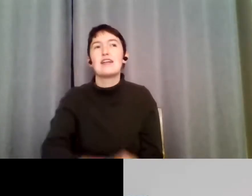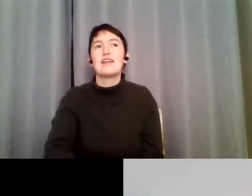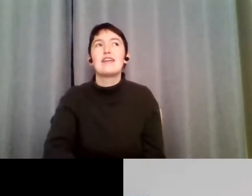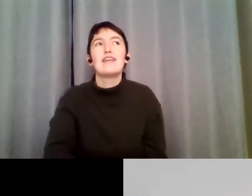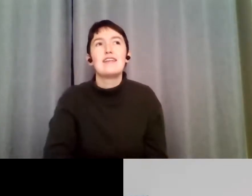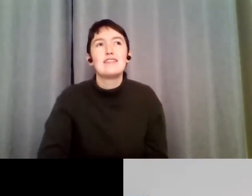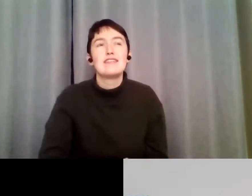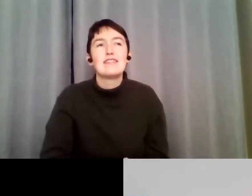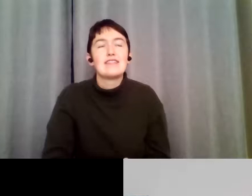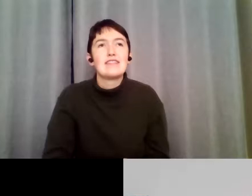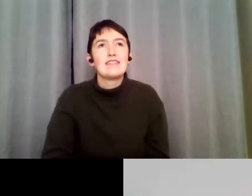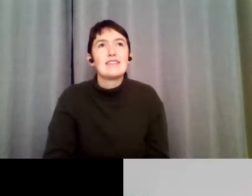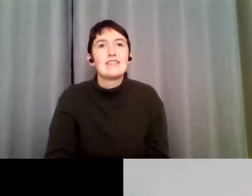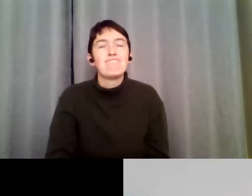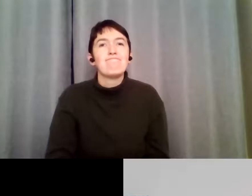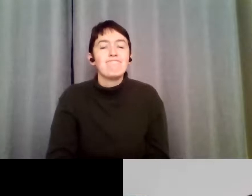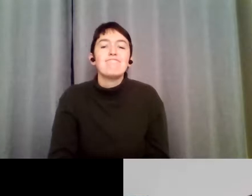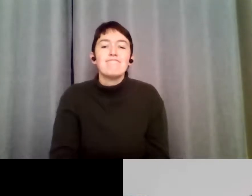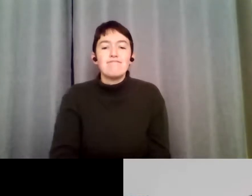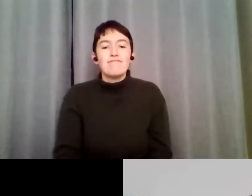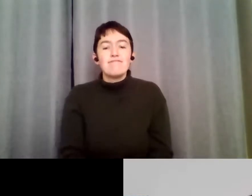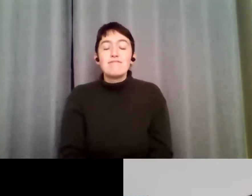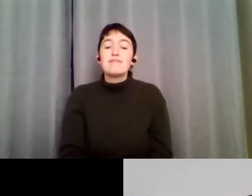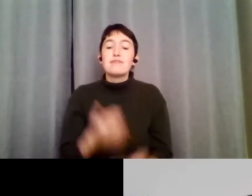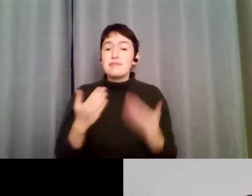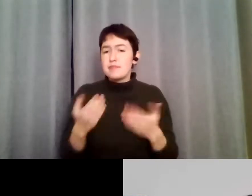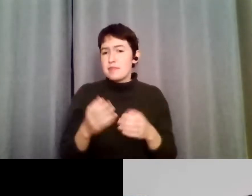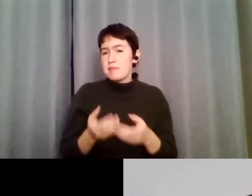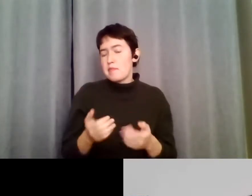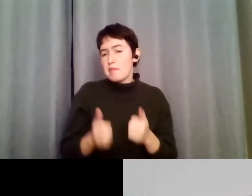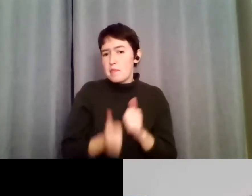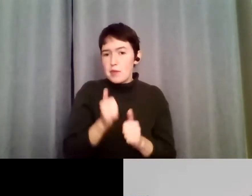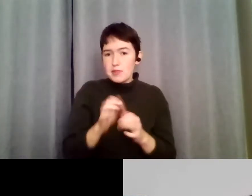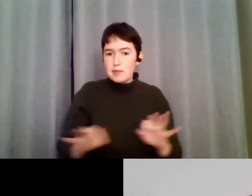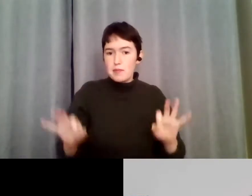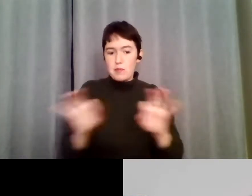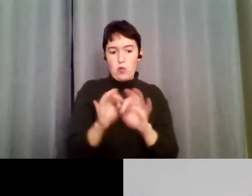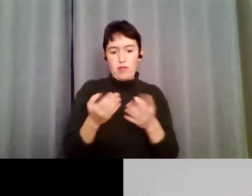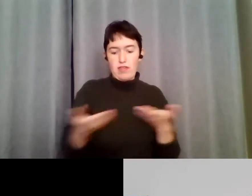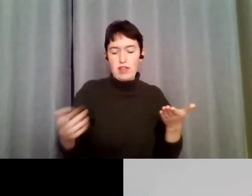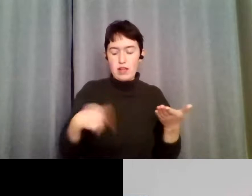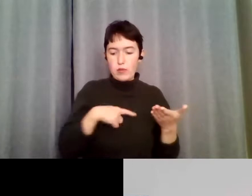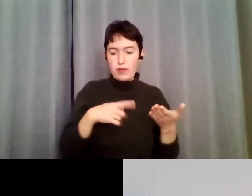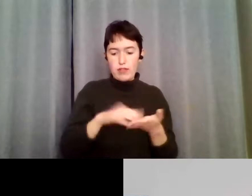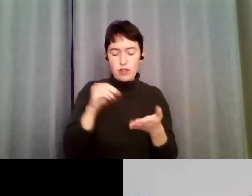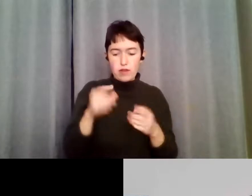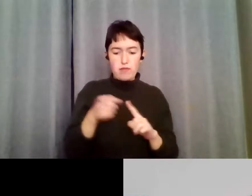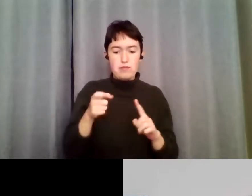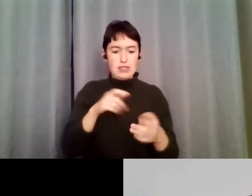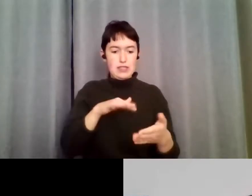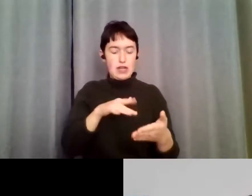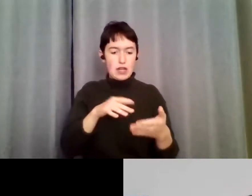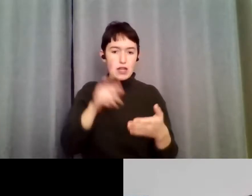that perhaps the most important thing that we've learned from studying the planets and the moon and other worlds